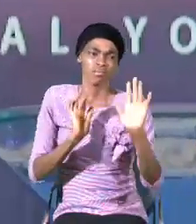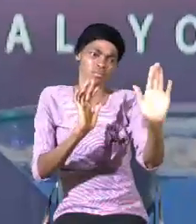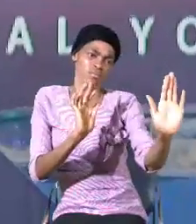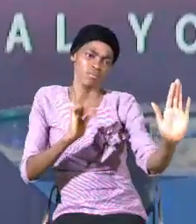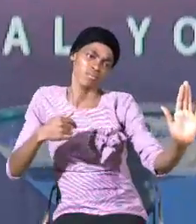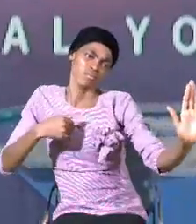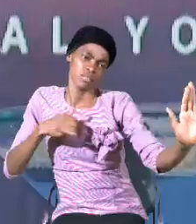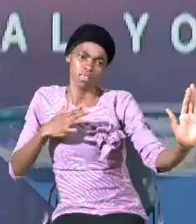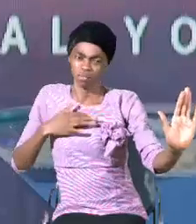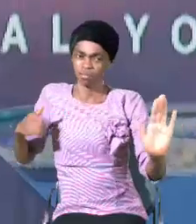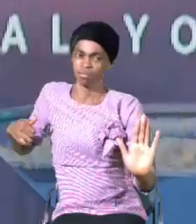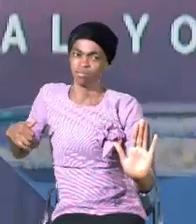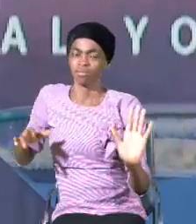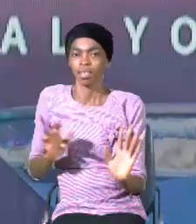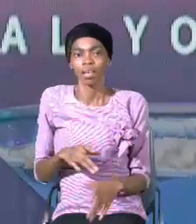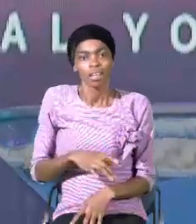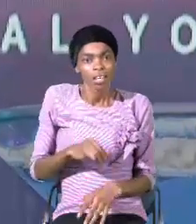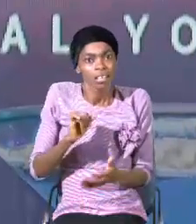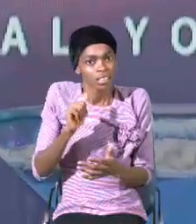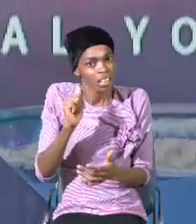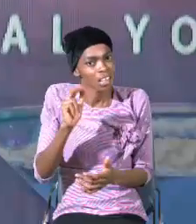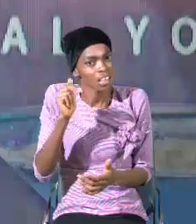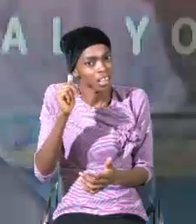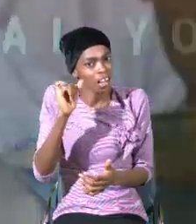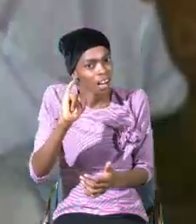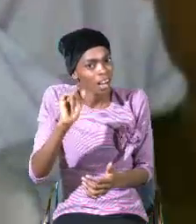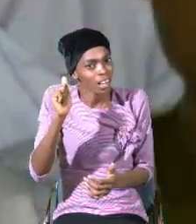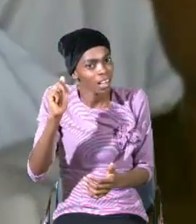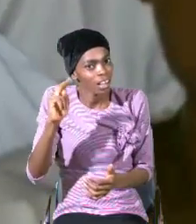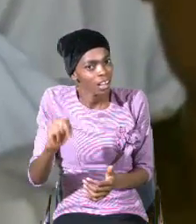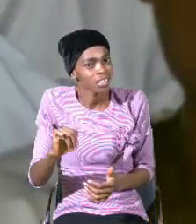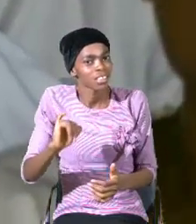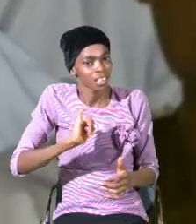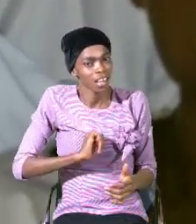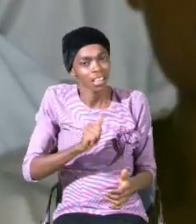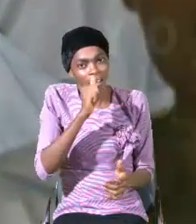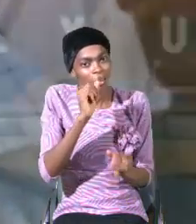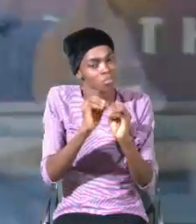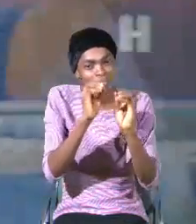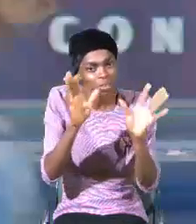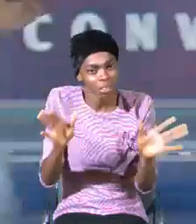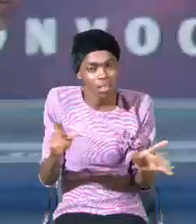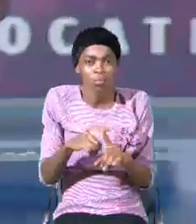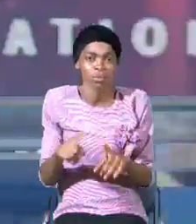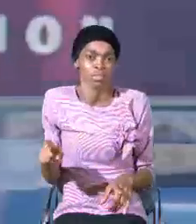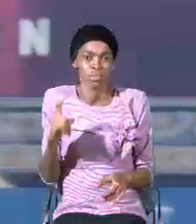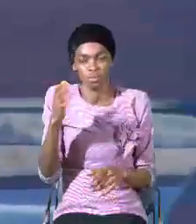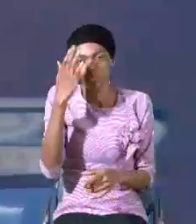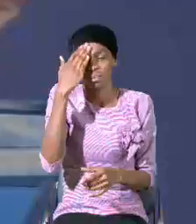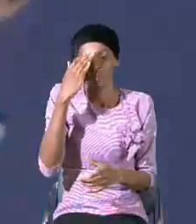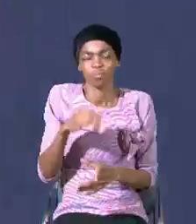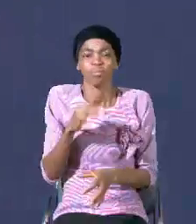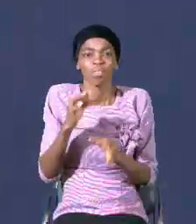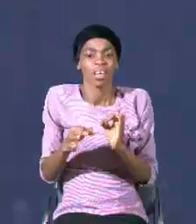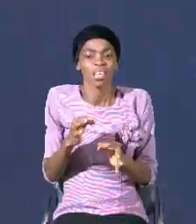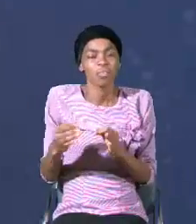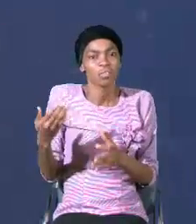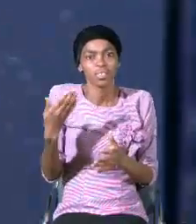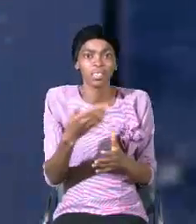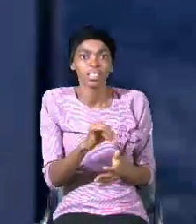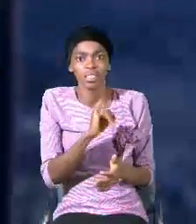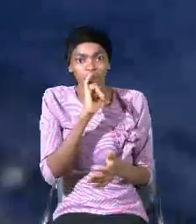then you become A-I-N, I am nothing. But you know, if there is an integral